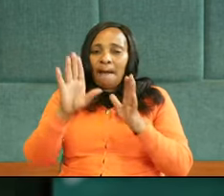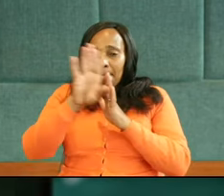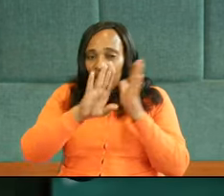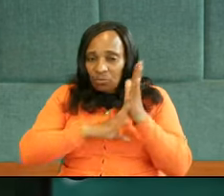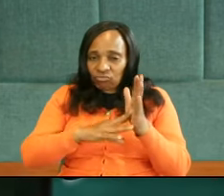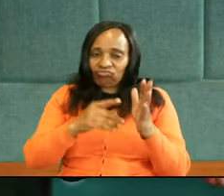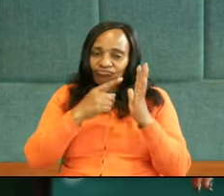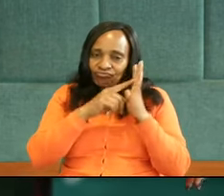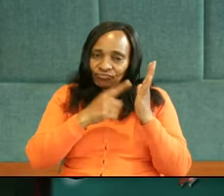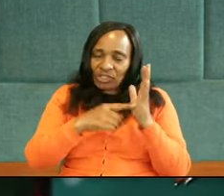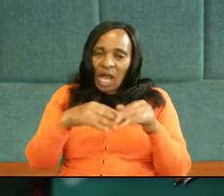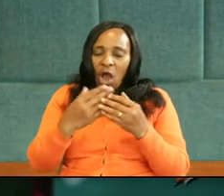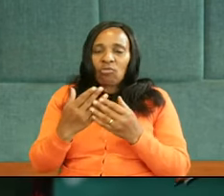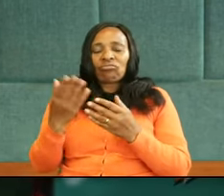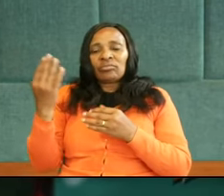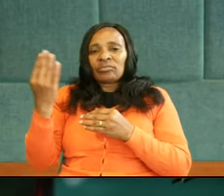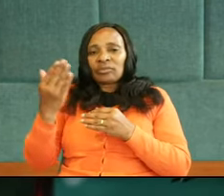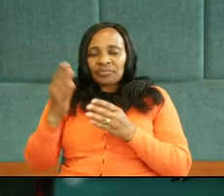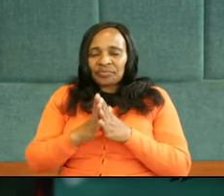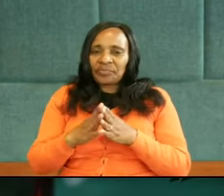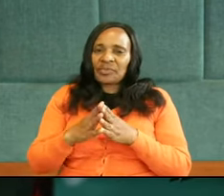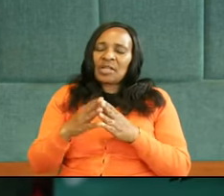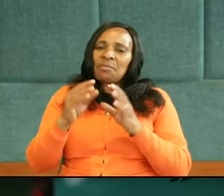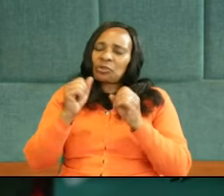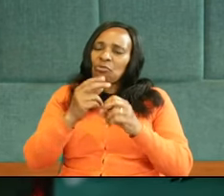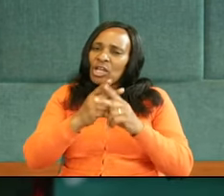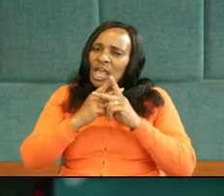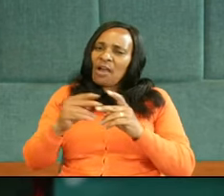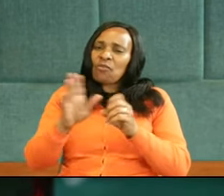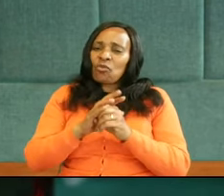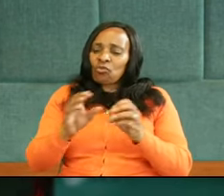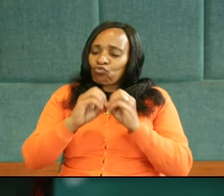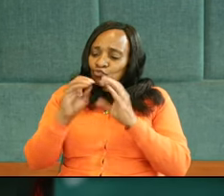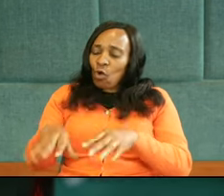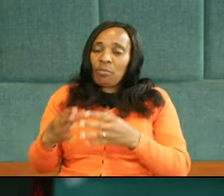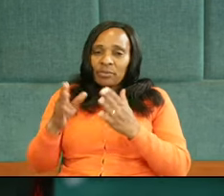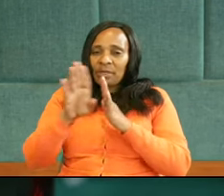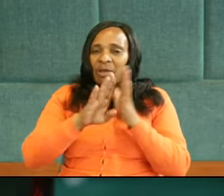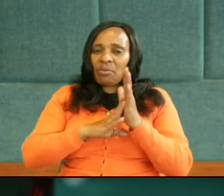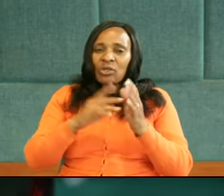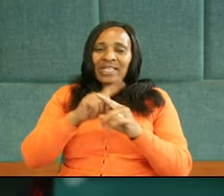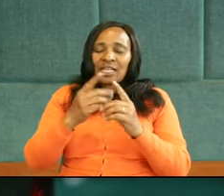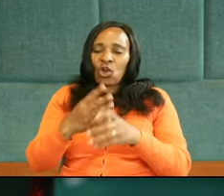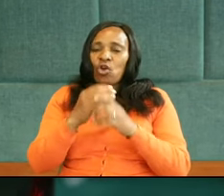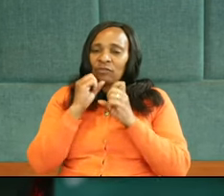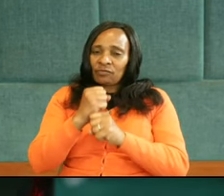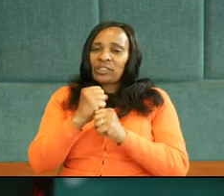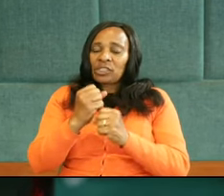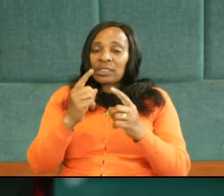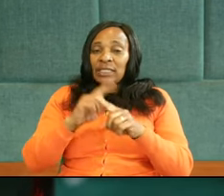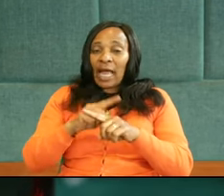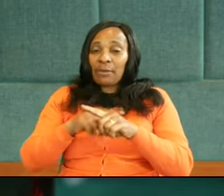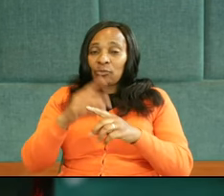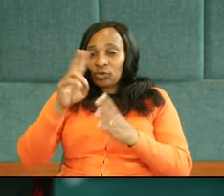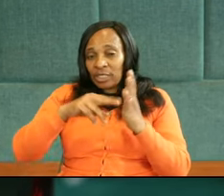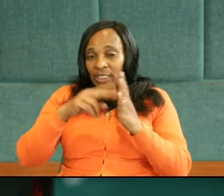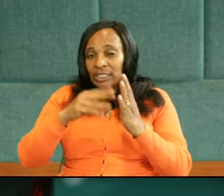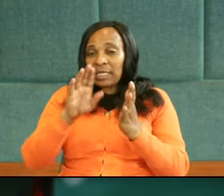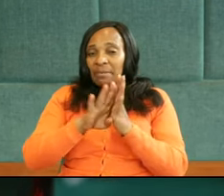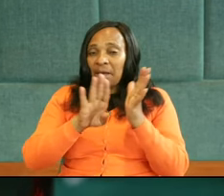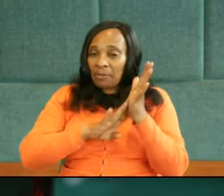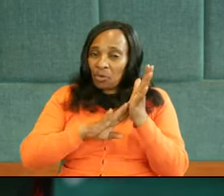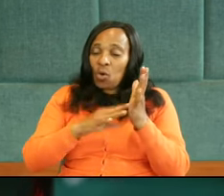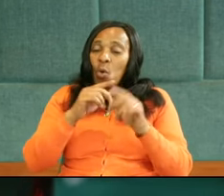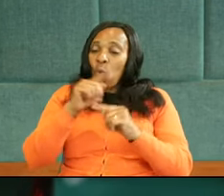preach. "Be careful not to drop the Bible," he said. "Also be confident when you read the Bible. Look only at the Bible while